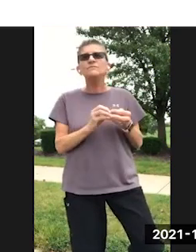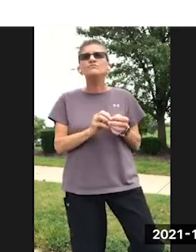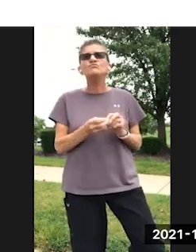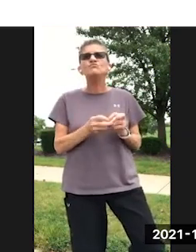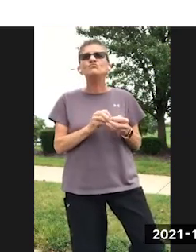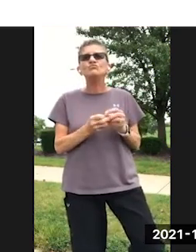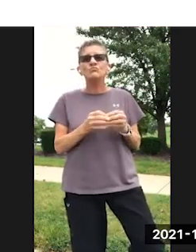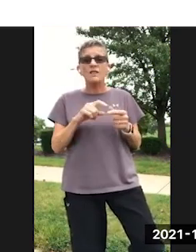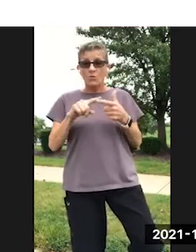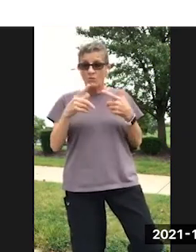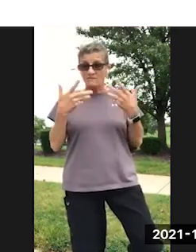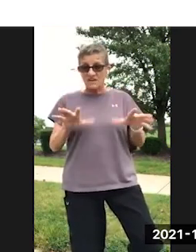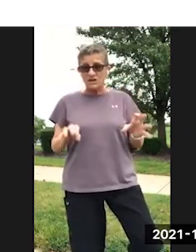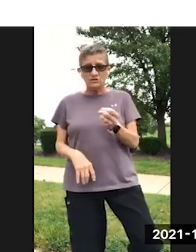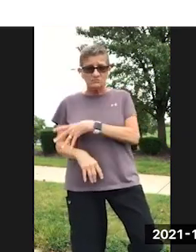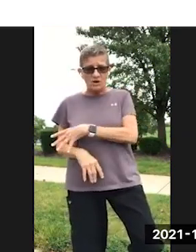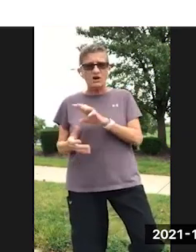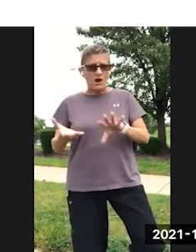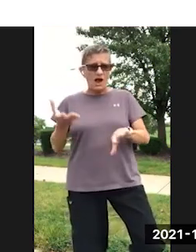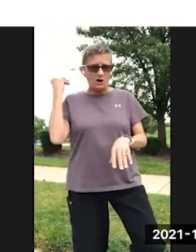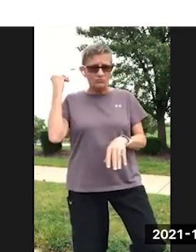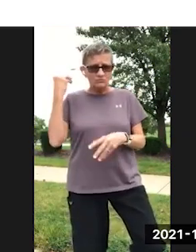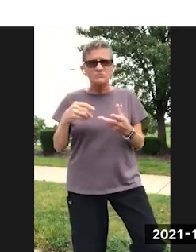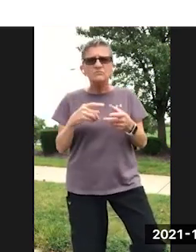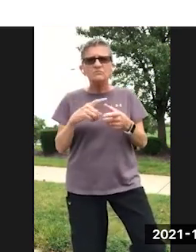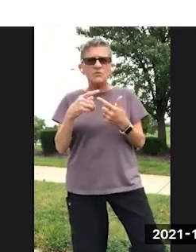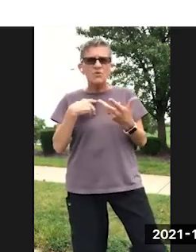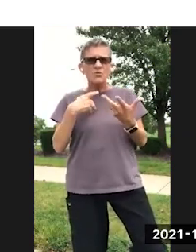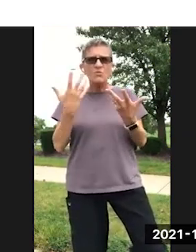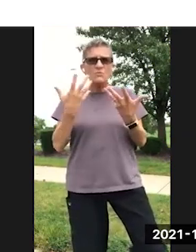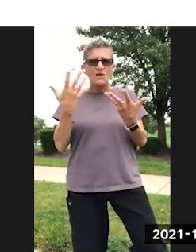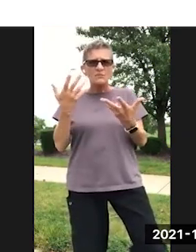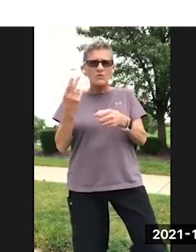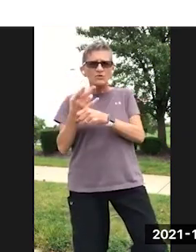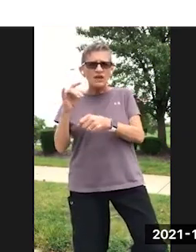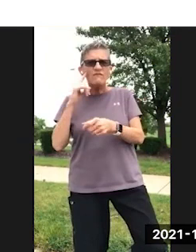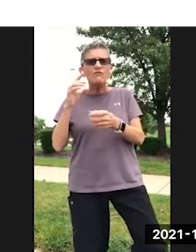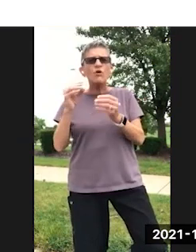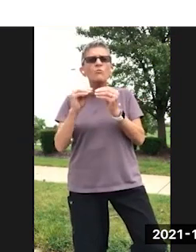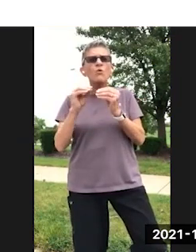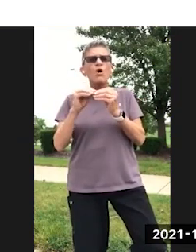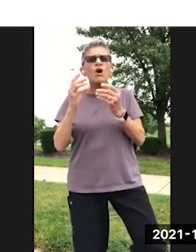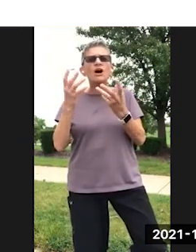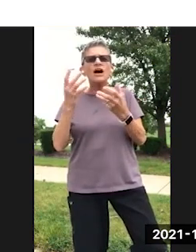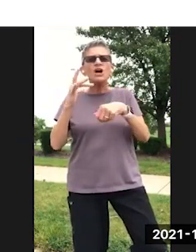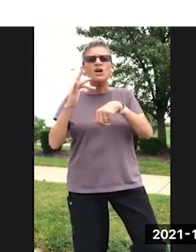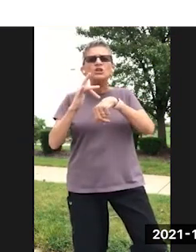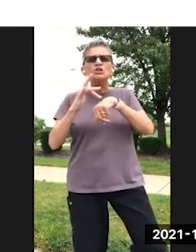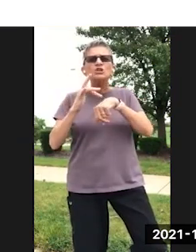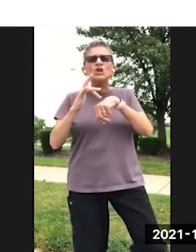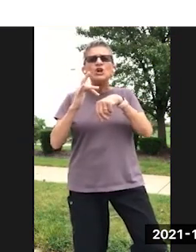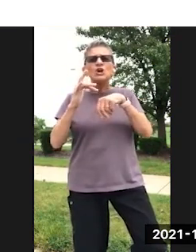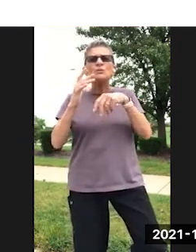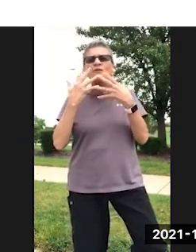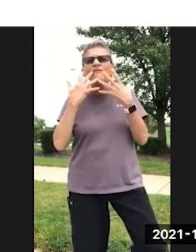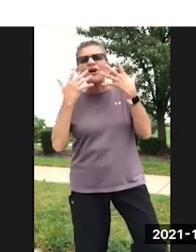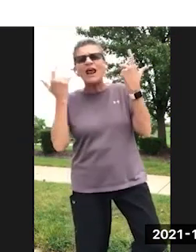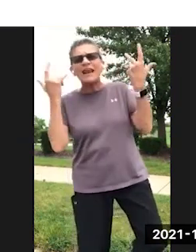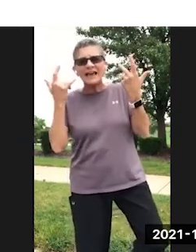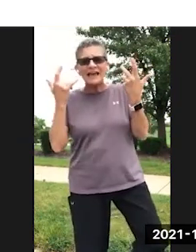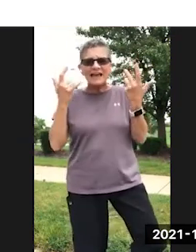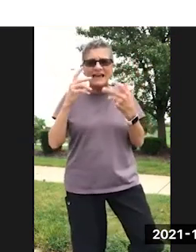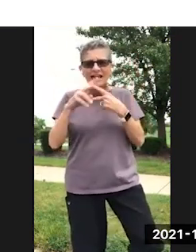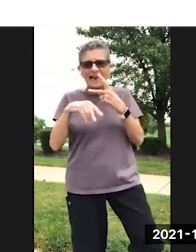This was pre-COVID though, so for a more COVID or germ-friendly version, Elise had the idea of using